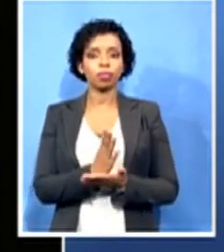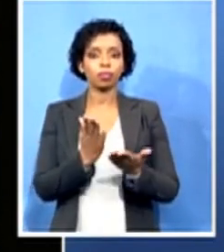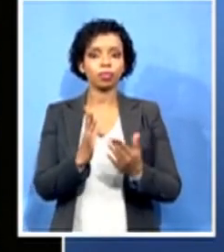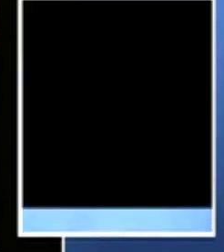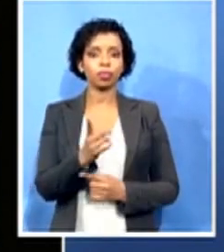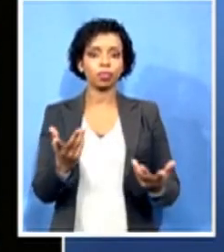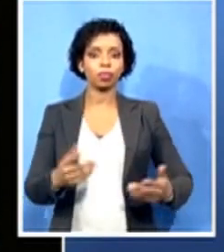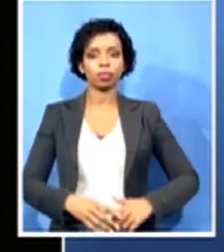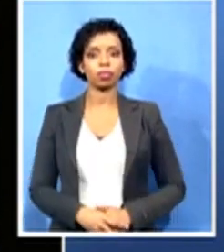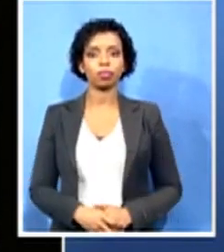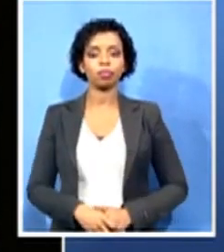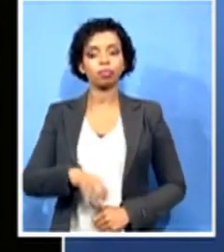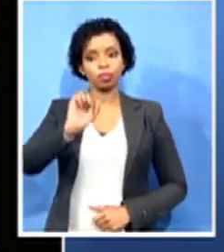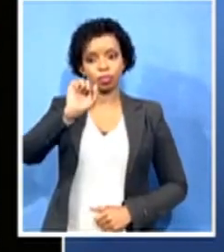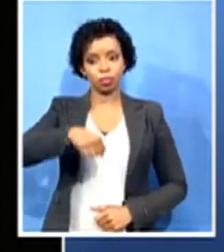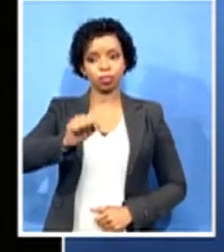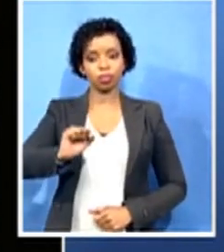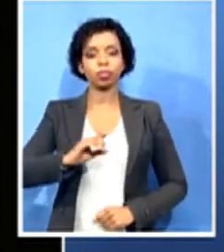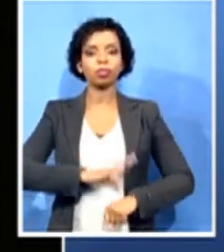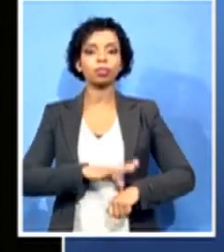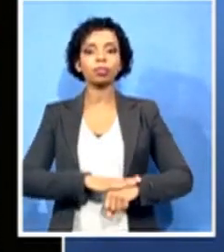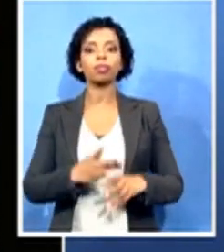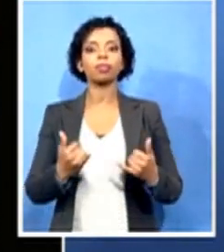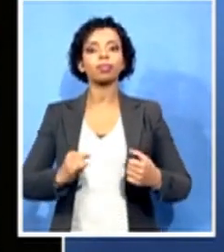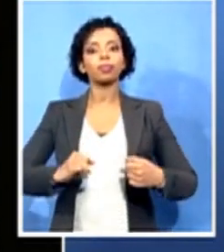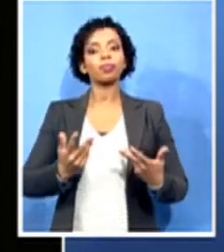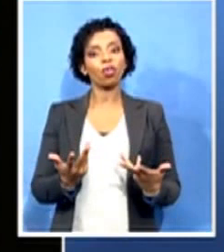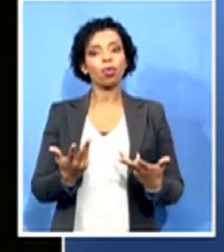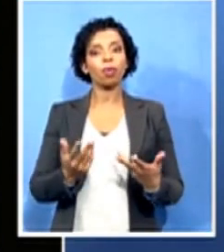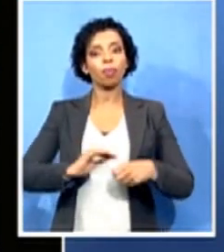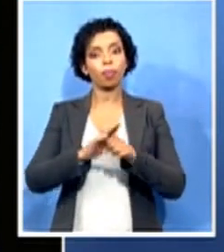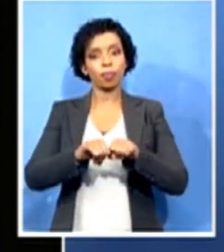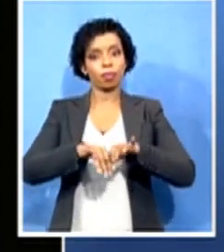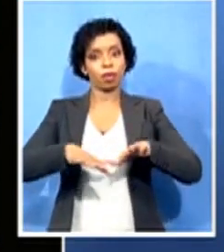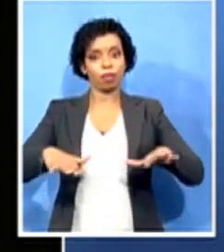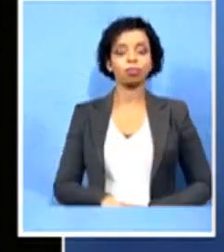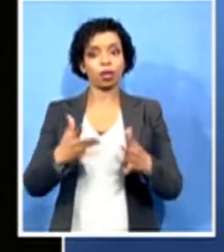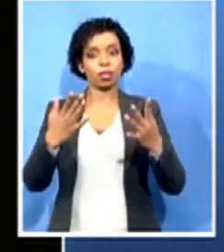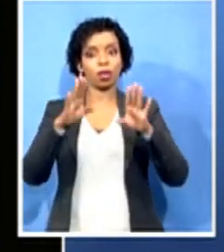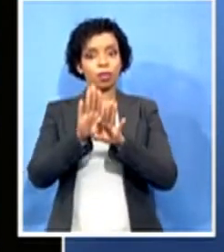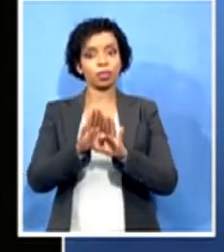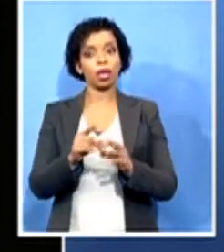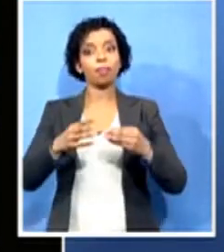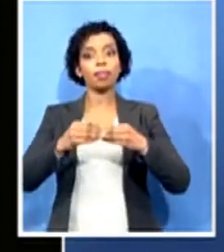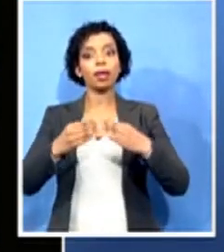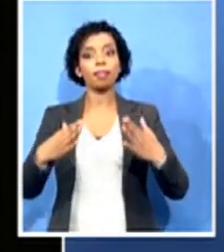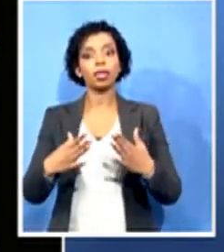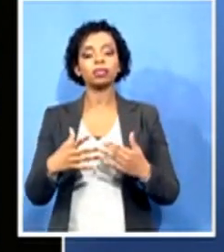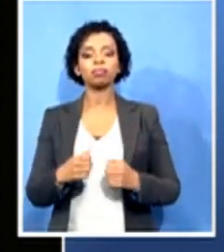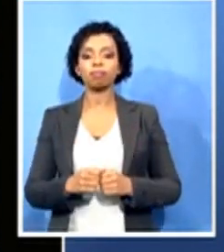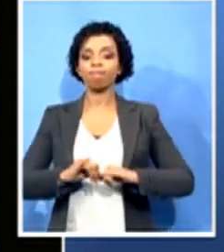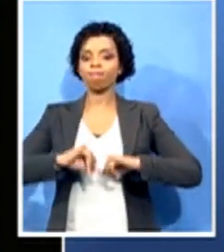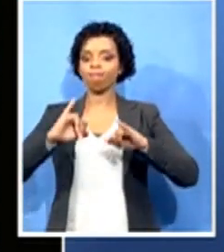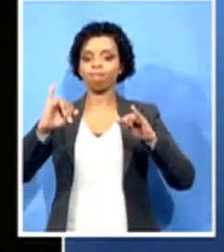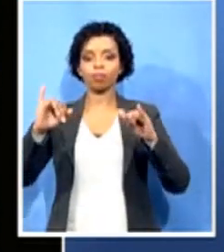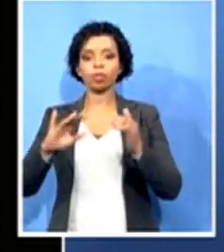lockdown, members were severely, not just affected. They were severely affected. We